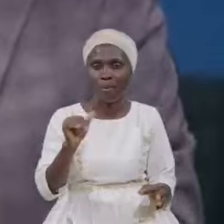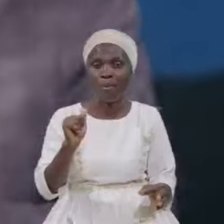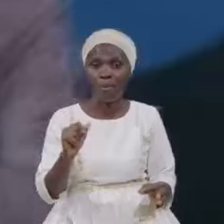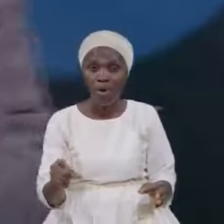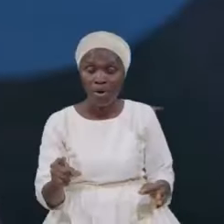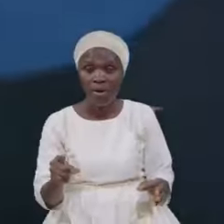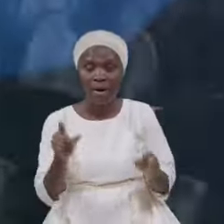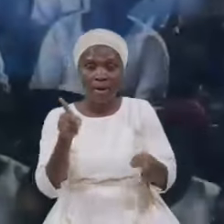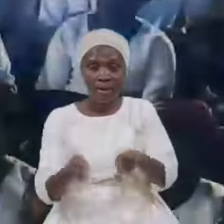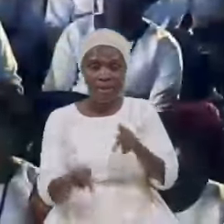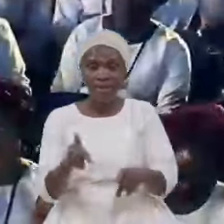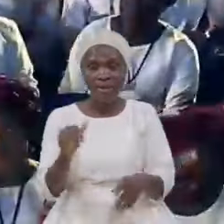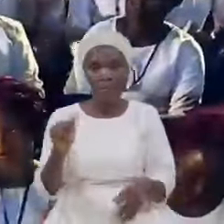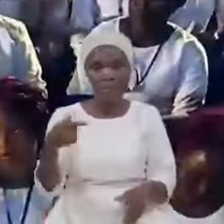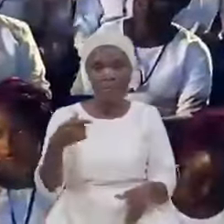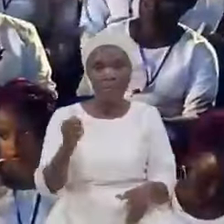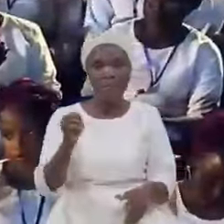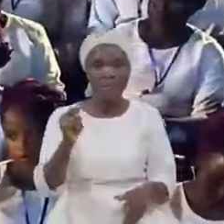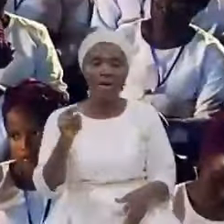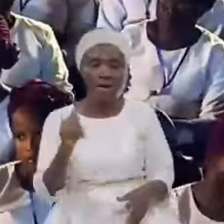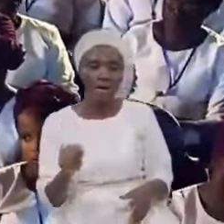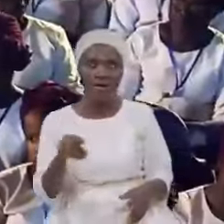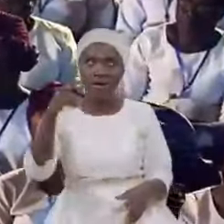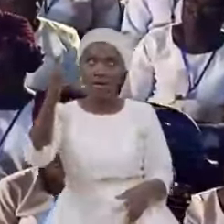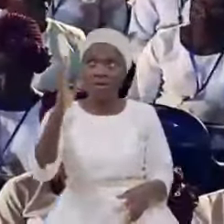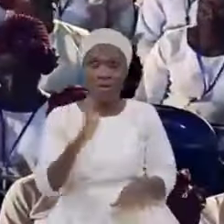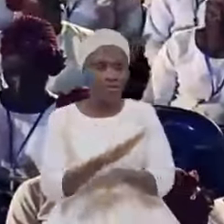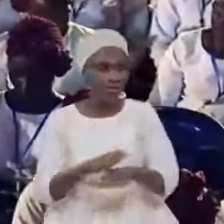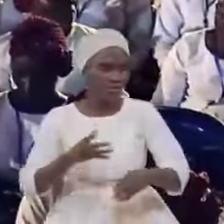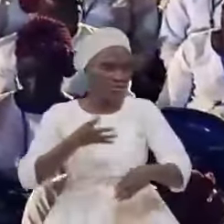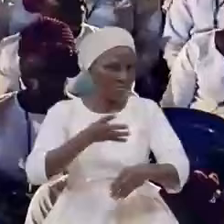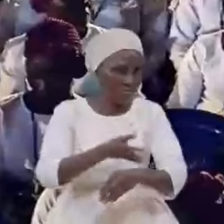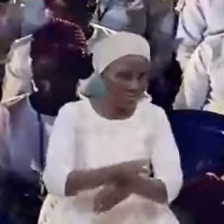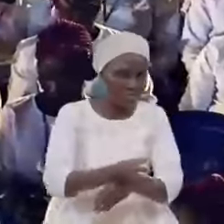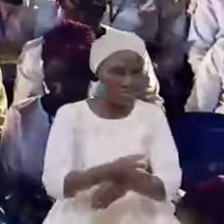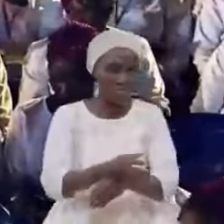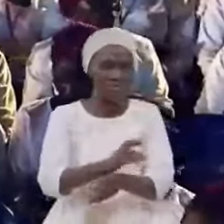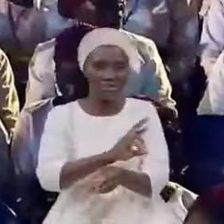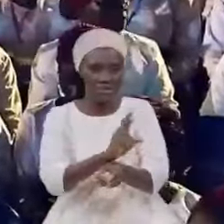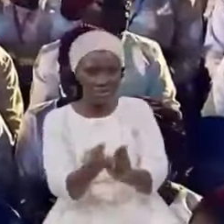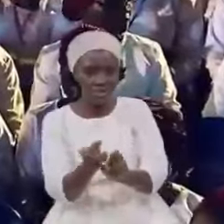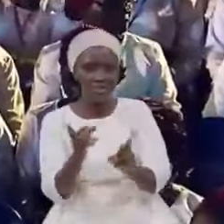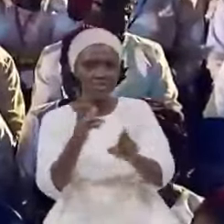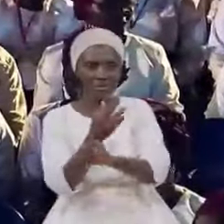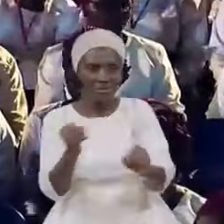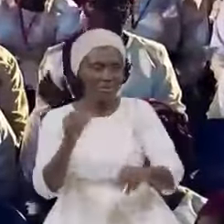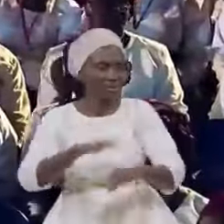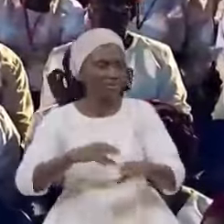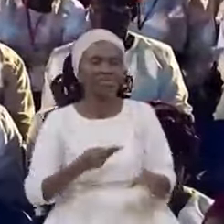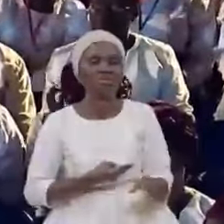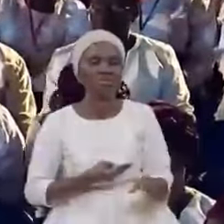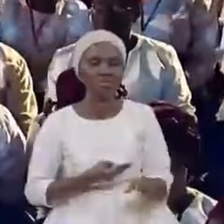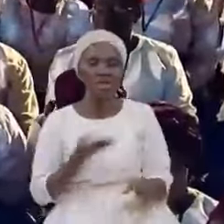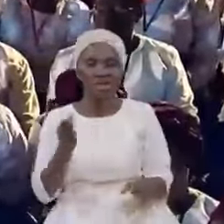force redemption on us. There is, for people, the day of rebellion. There is